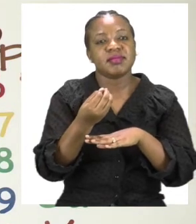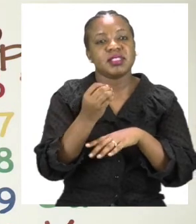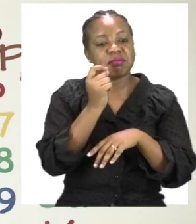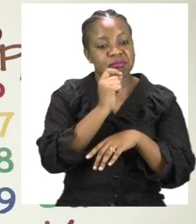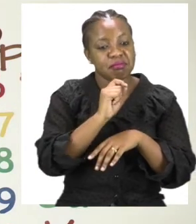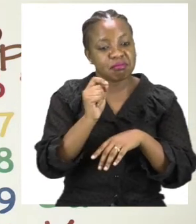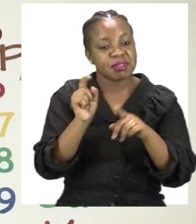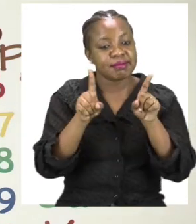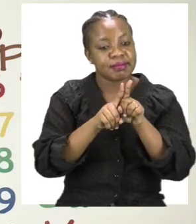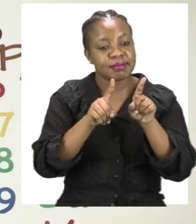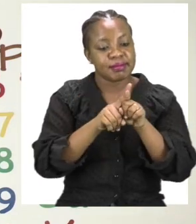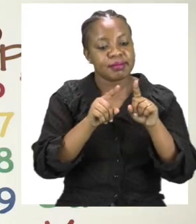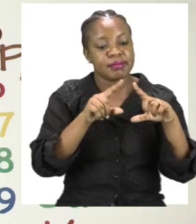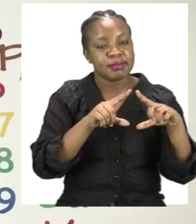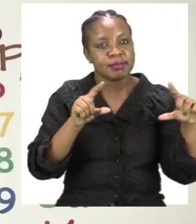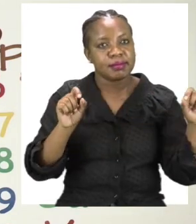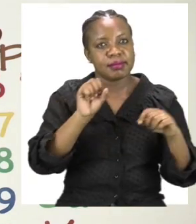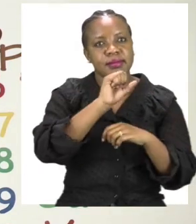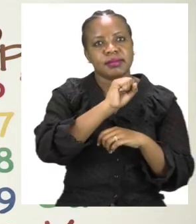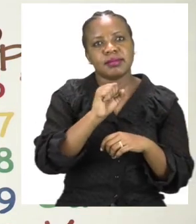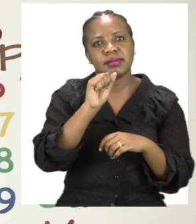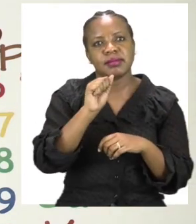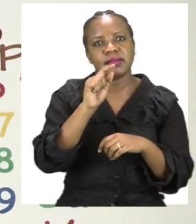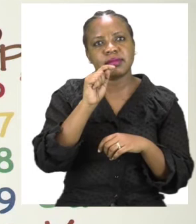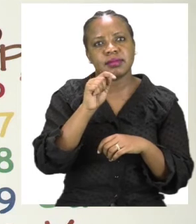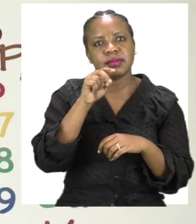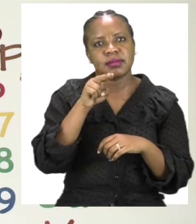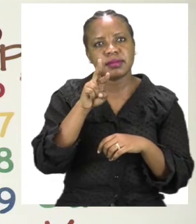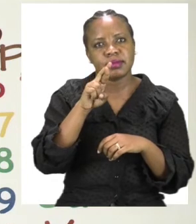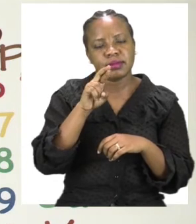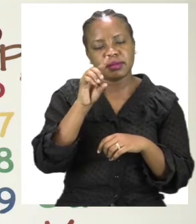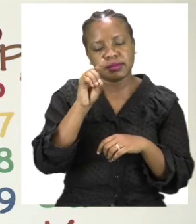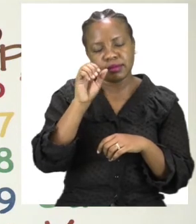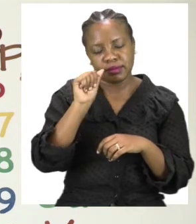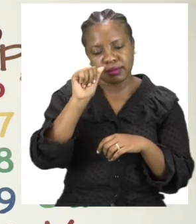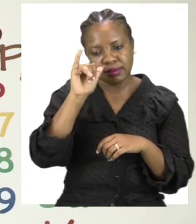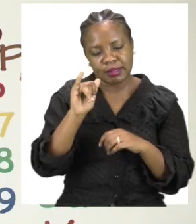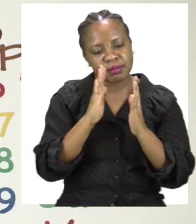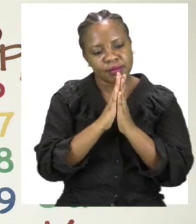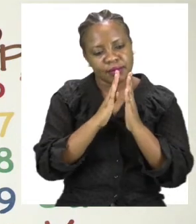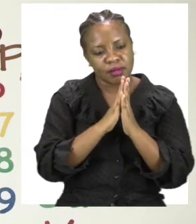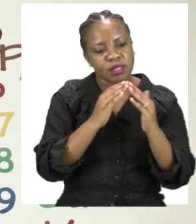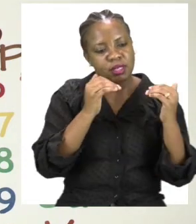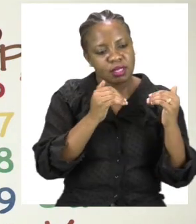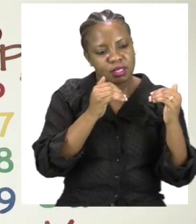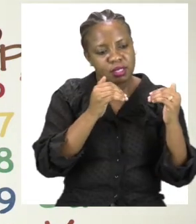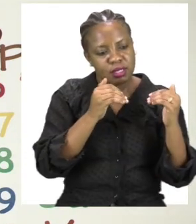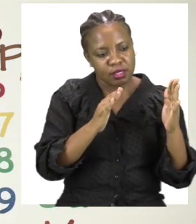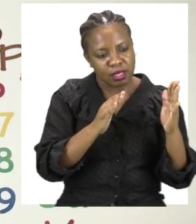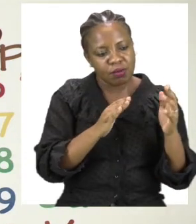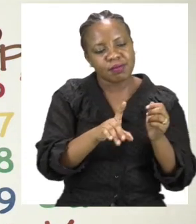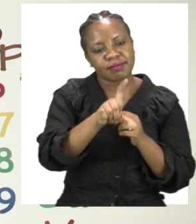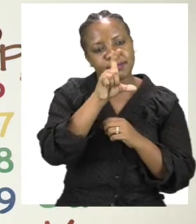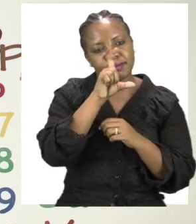Saturday. May you please start with the capital letter and finish up with the rest of the